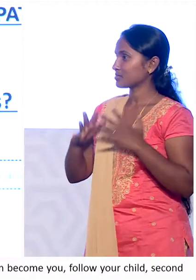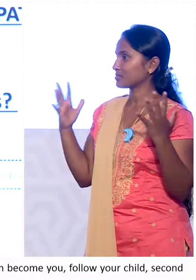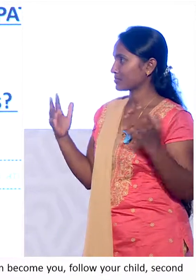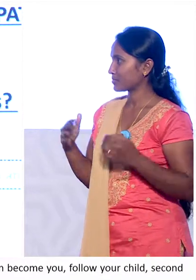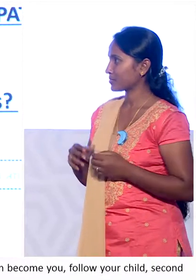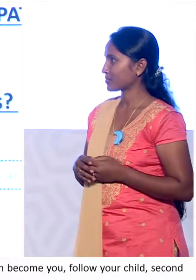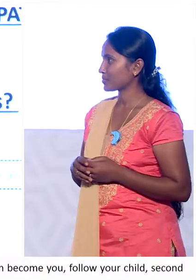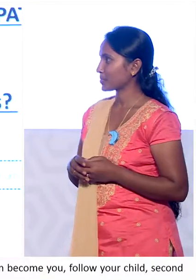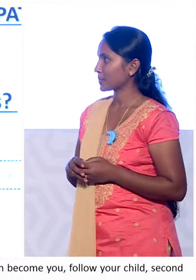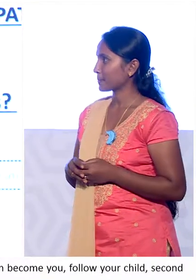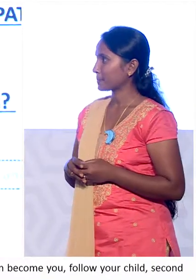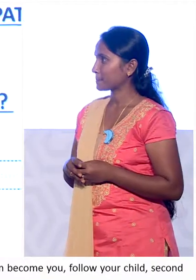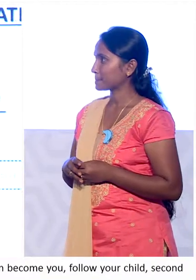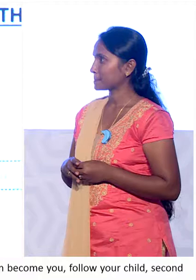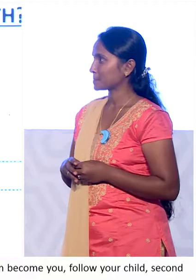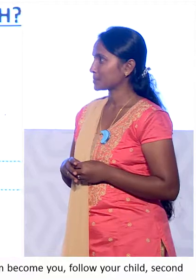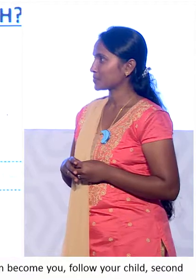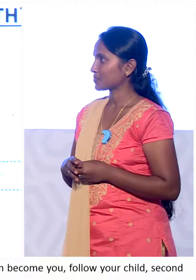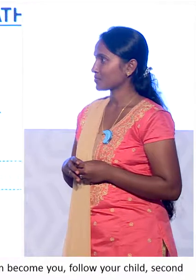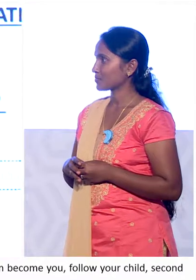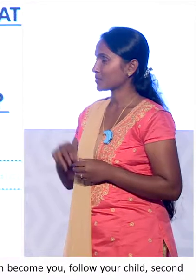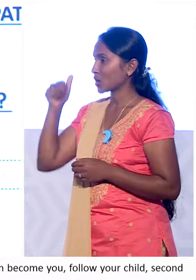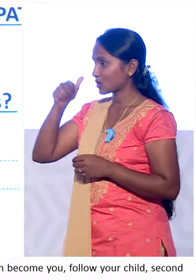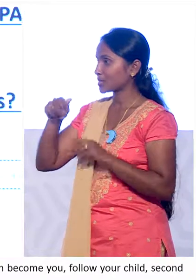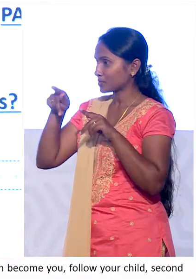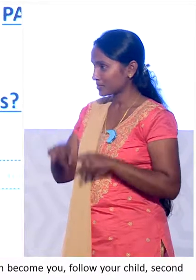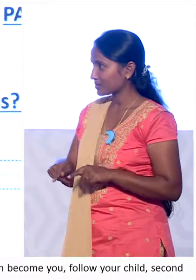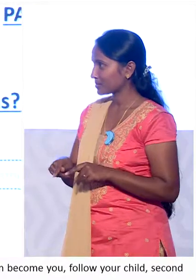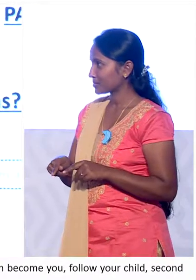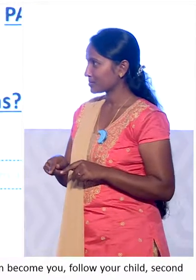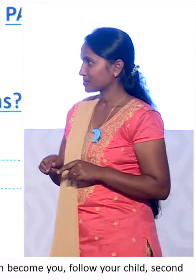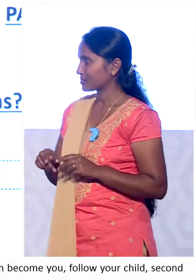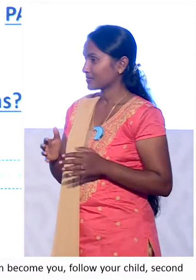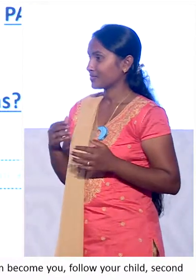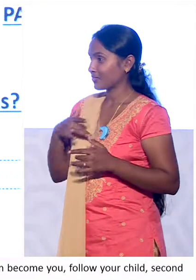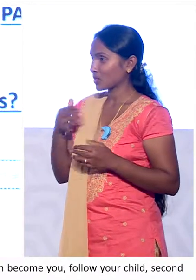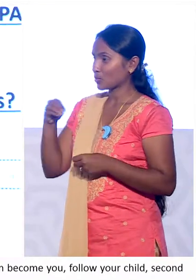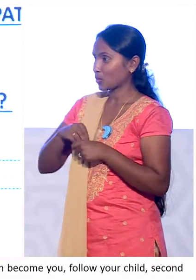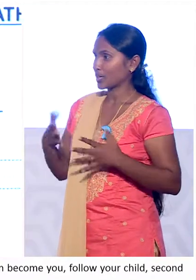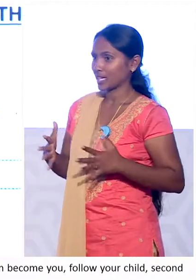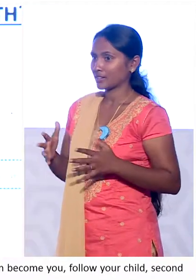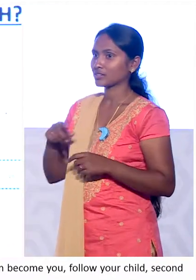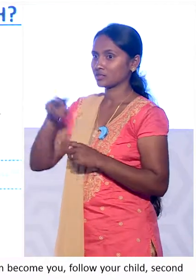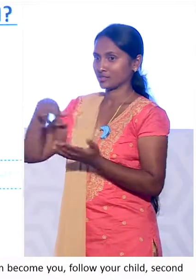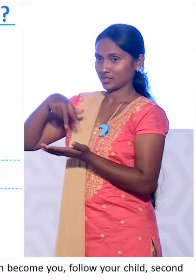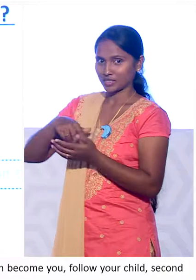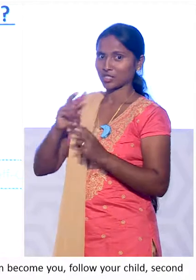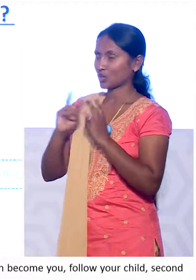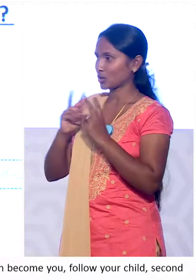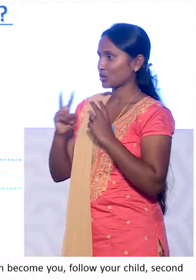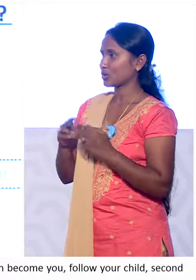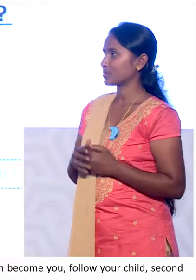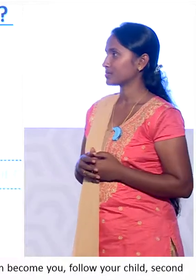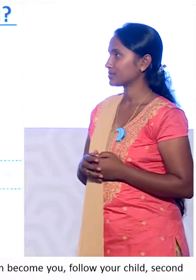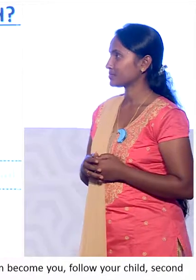of sensory issues, as an autistic person with an overstimulated nervous system born that way, you can imagine how overwhelming